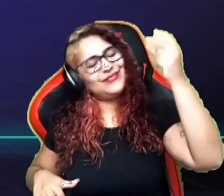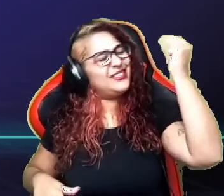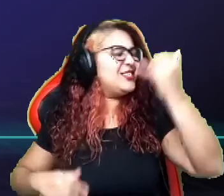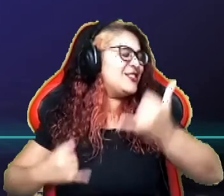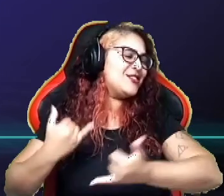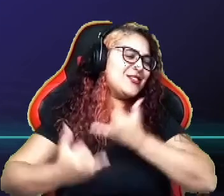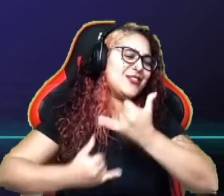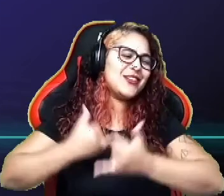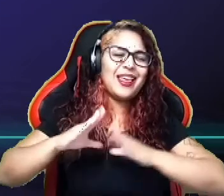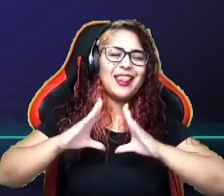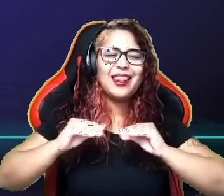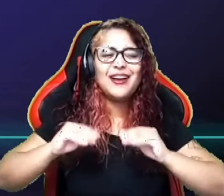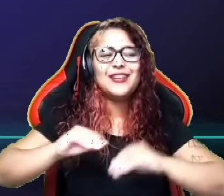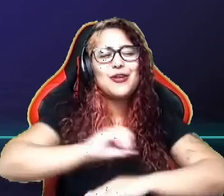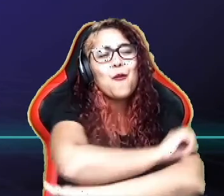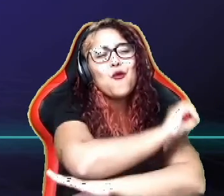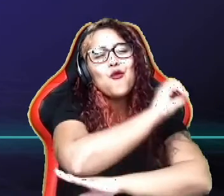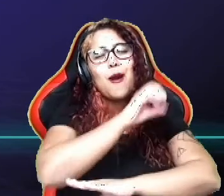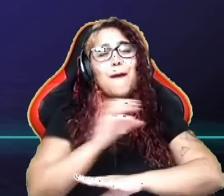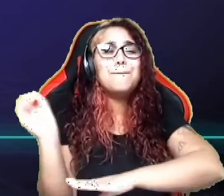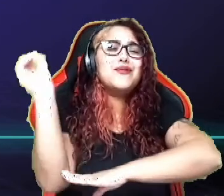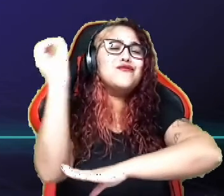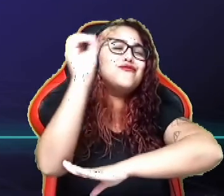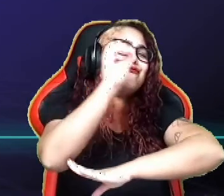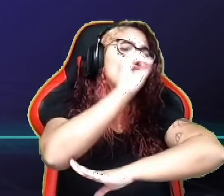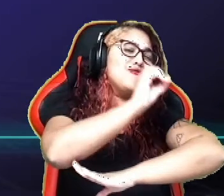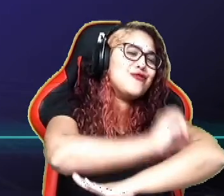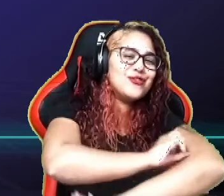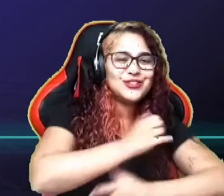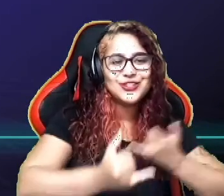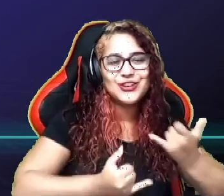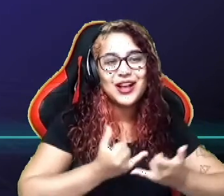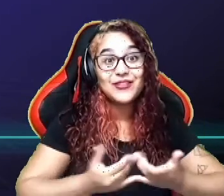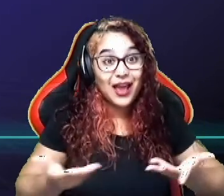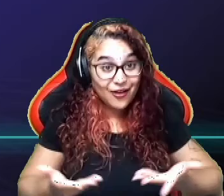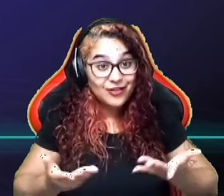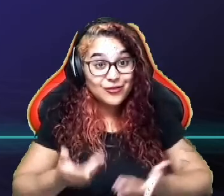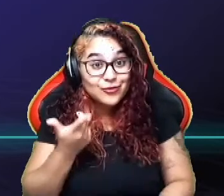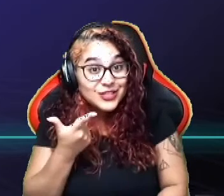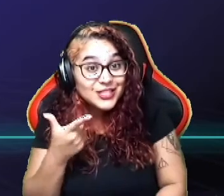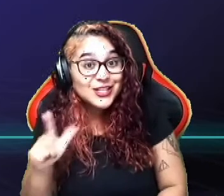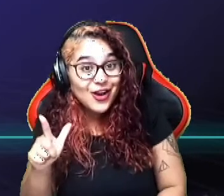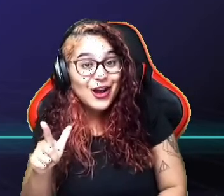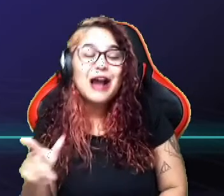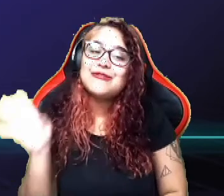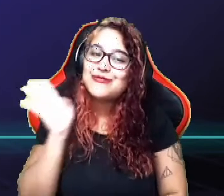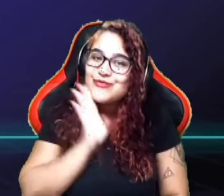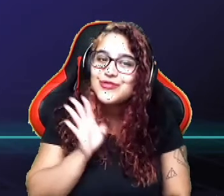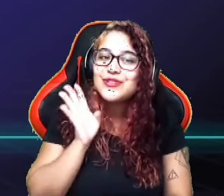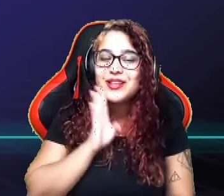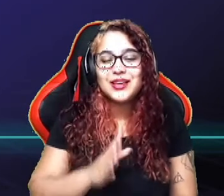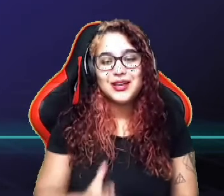went nights on end, you know, with these games, and I'll be able to play them again. This is so cool.